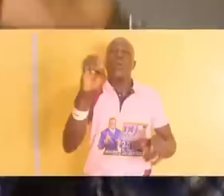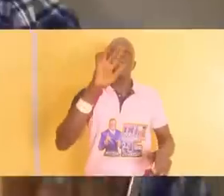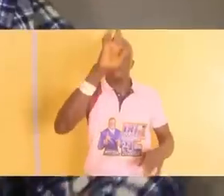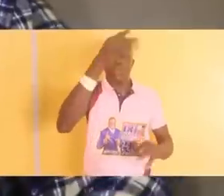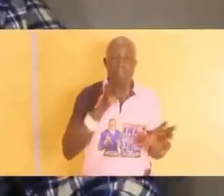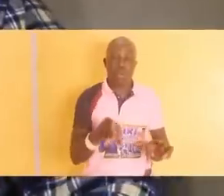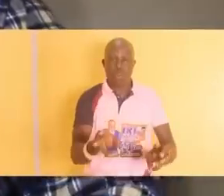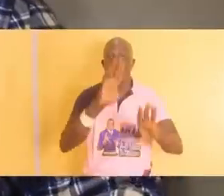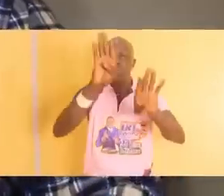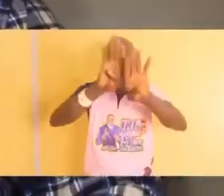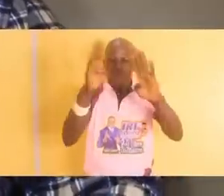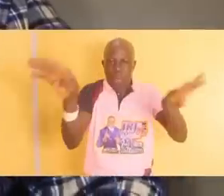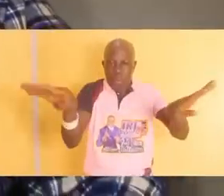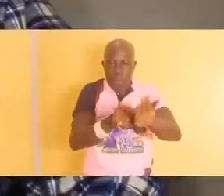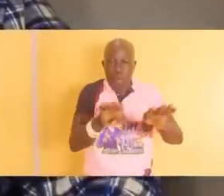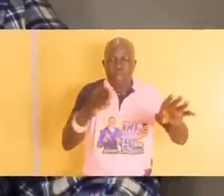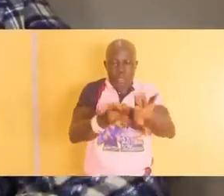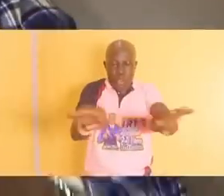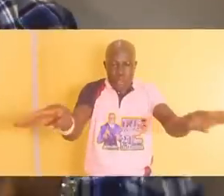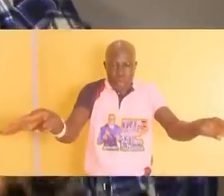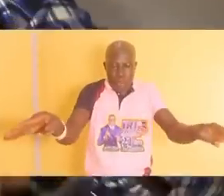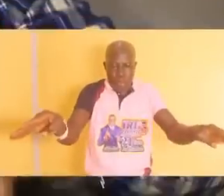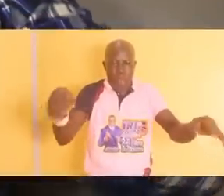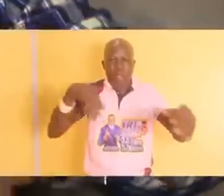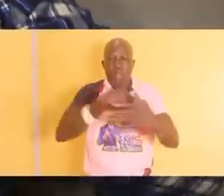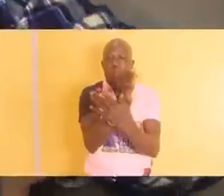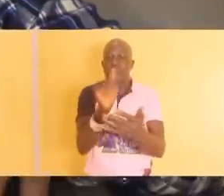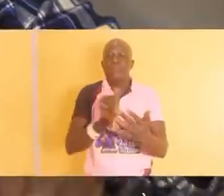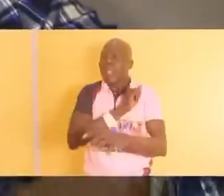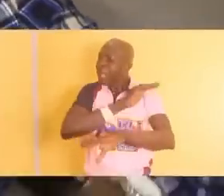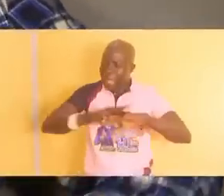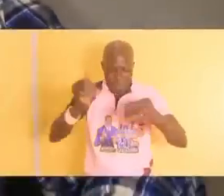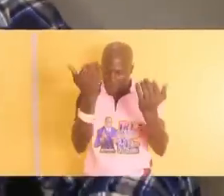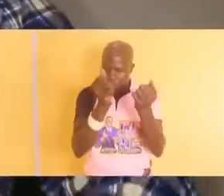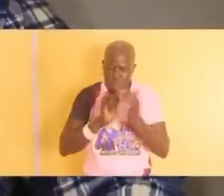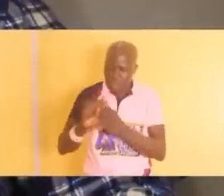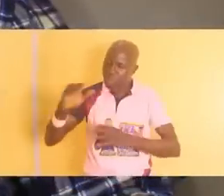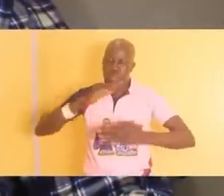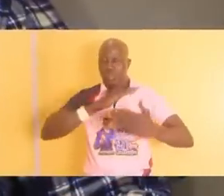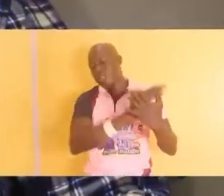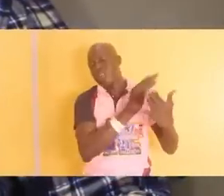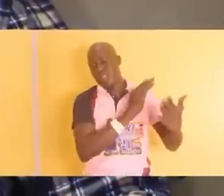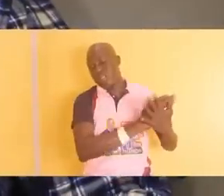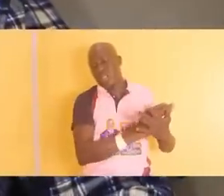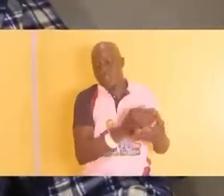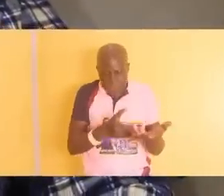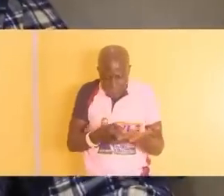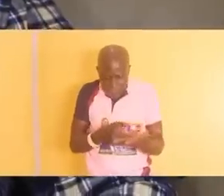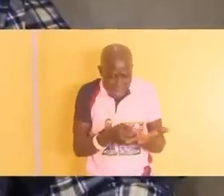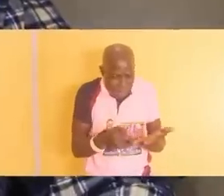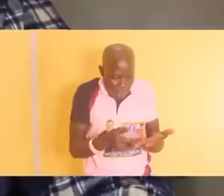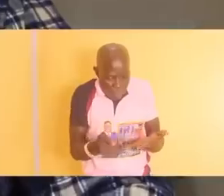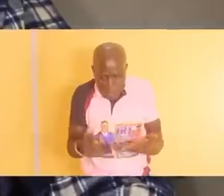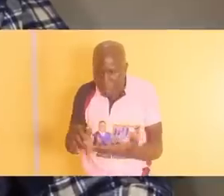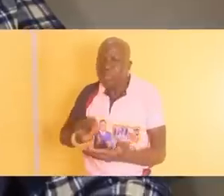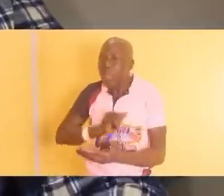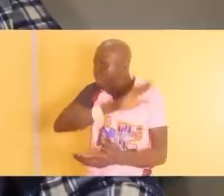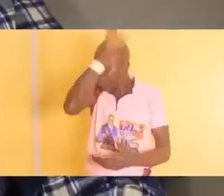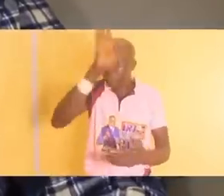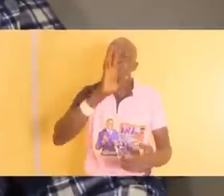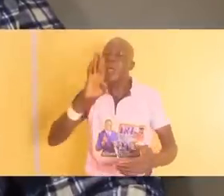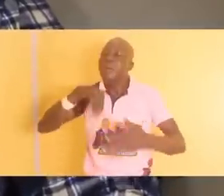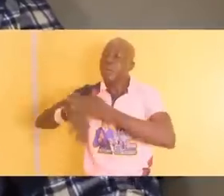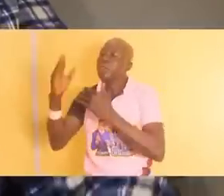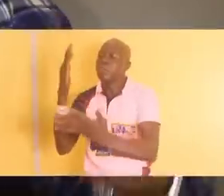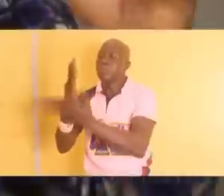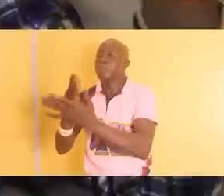Where your ways are the blood. Amen. Where your ways are open. Stop me. Say that bro. No, say that bro. And say I'm unstoppable. Say that bro. No,